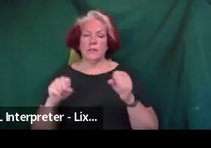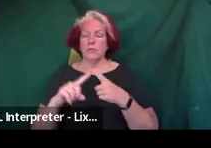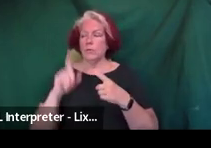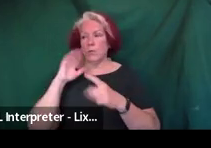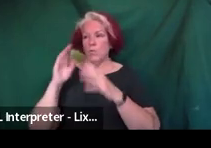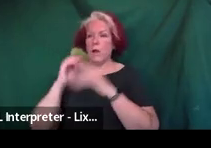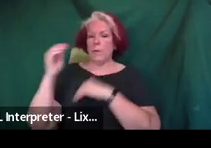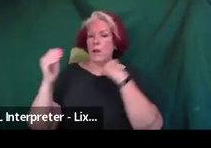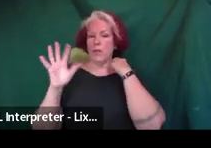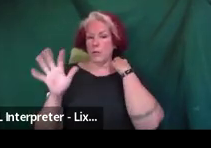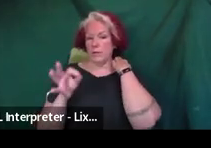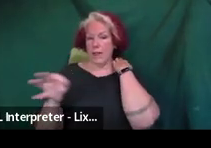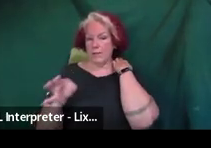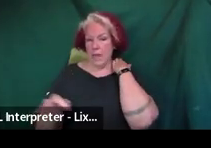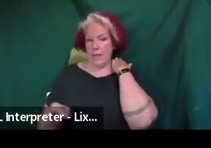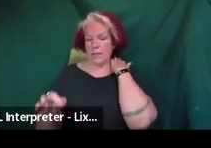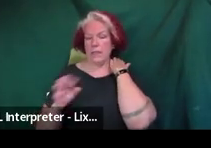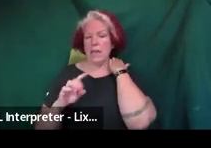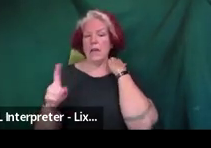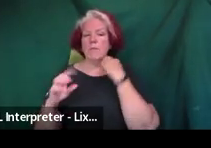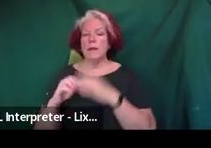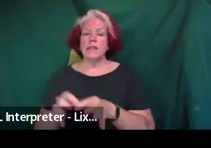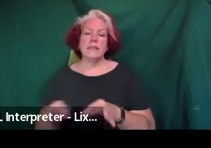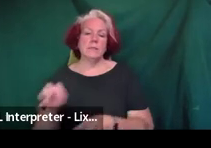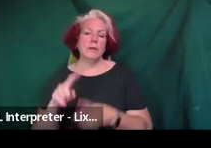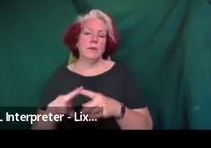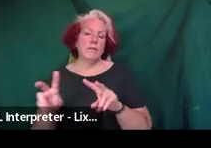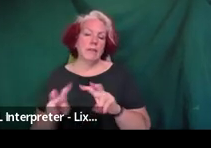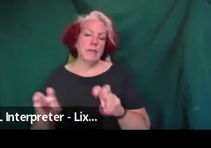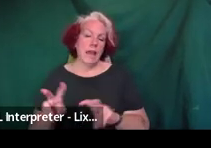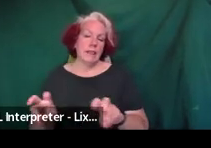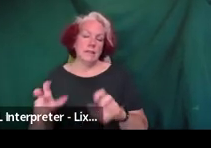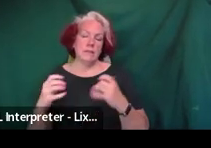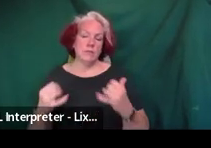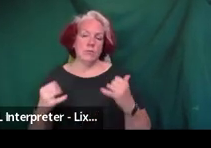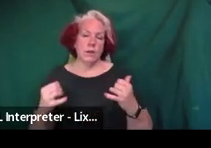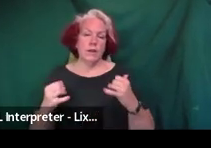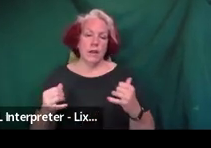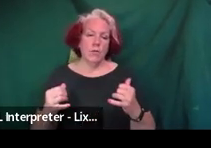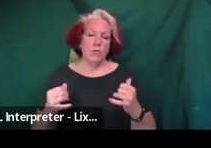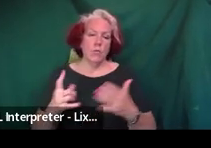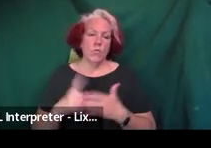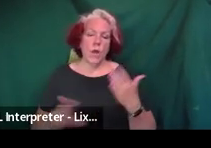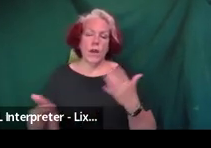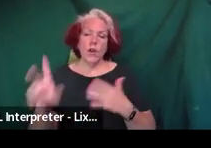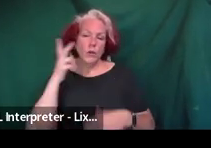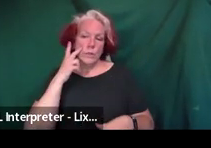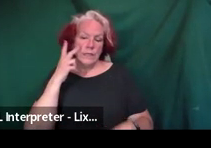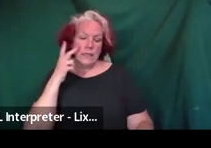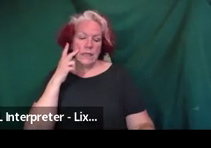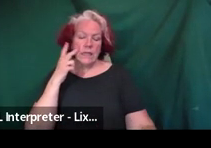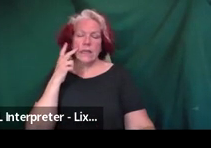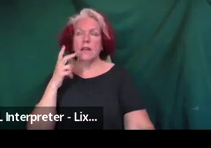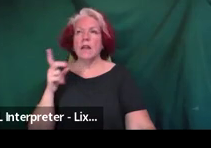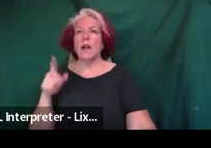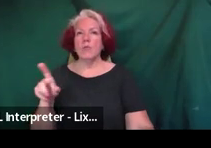the five lines, but in the spirit of the analysis right now, what are you seeing